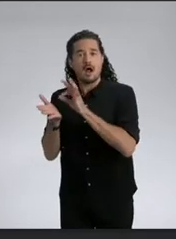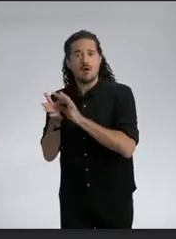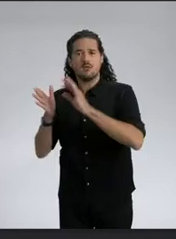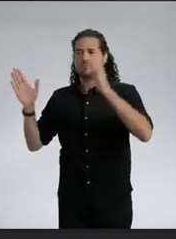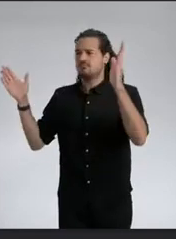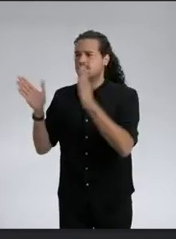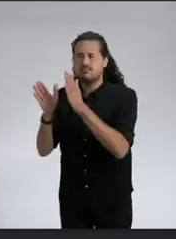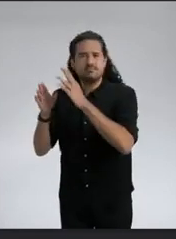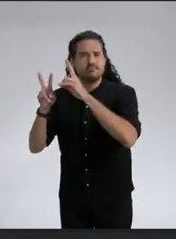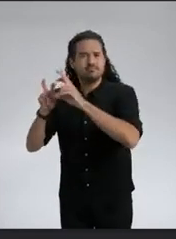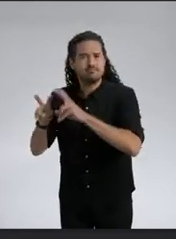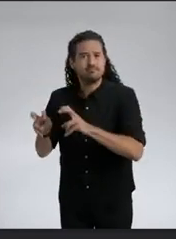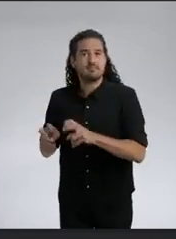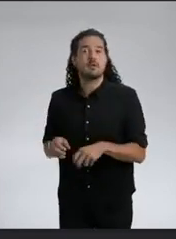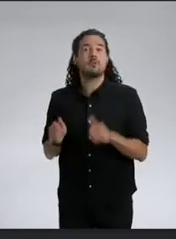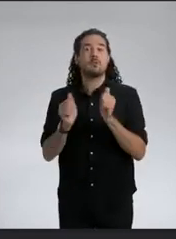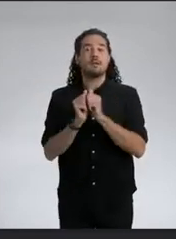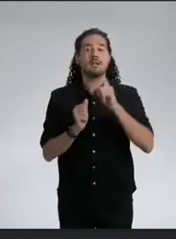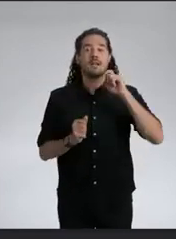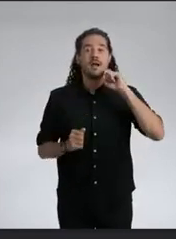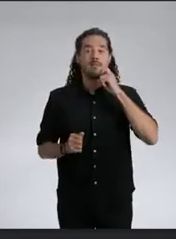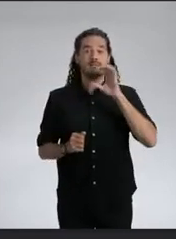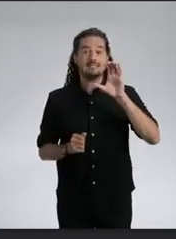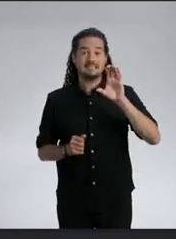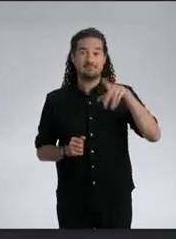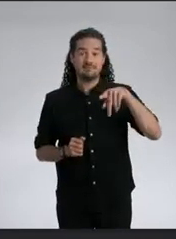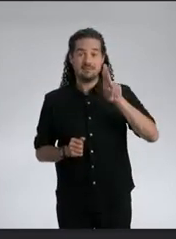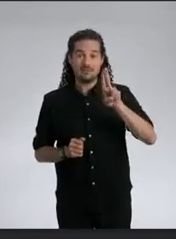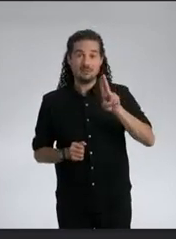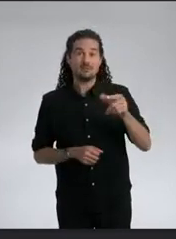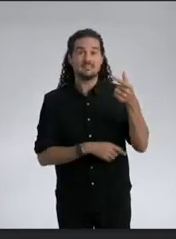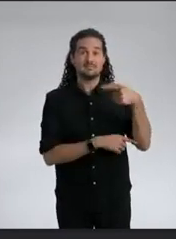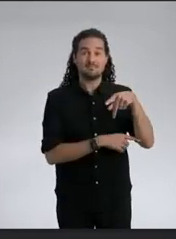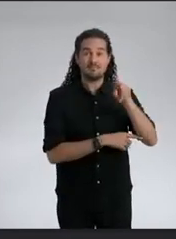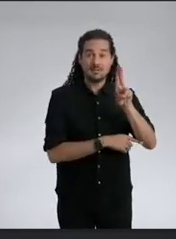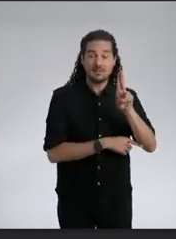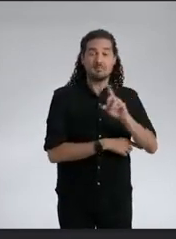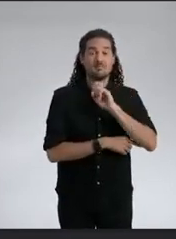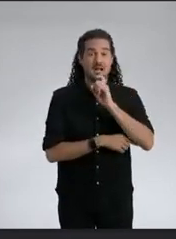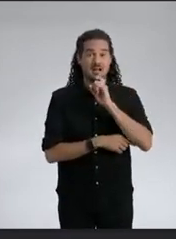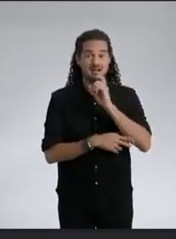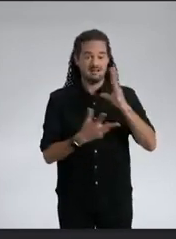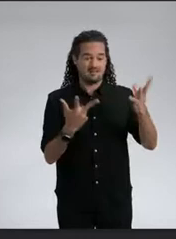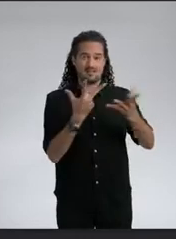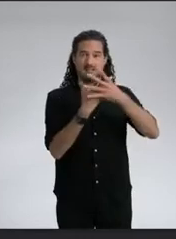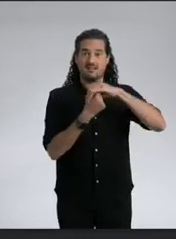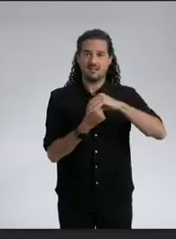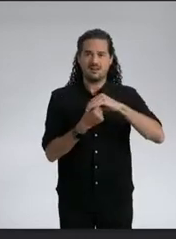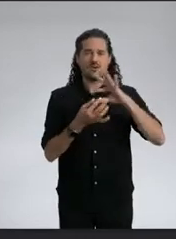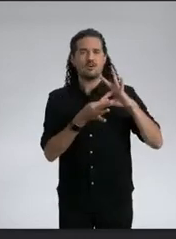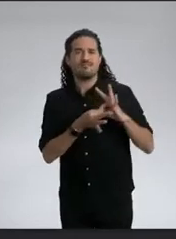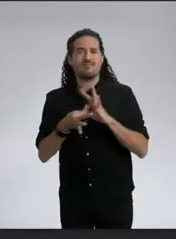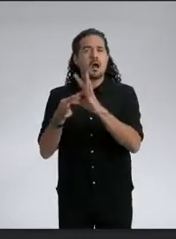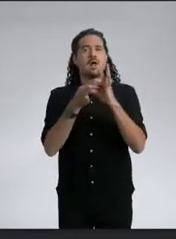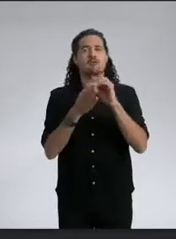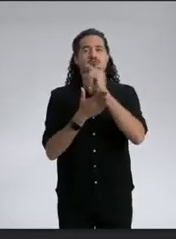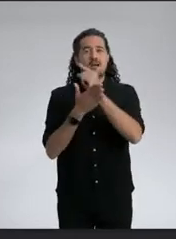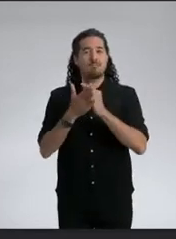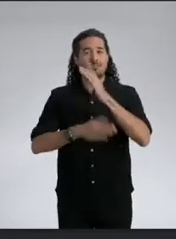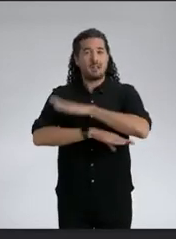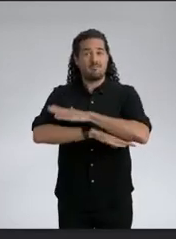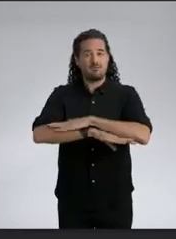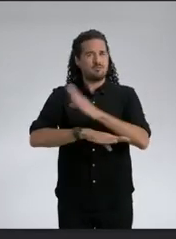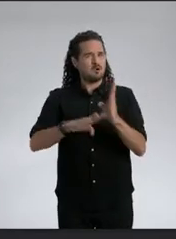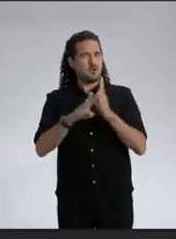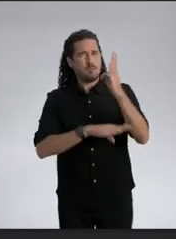With Apple CPUs, GPUs, and Metal, we have created a unified graphics platform with over 1 billion devices, with